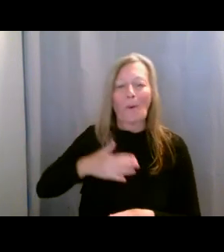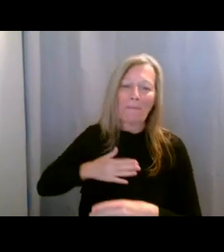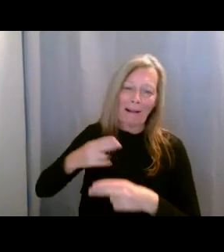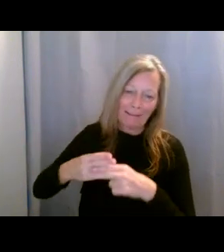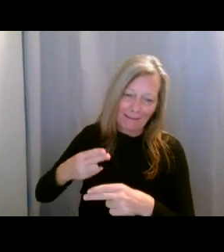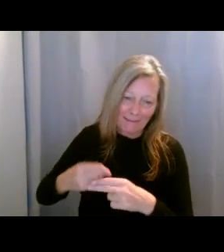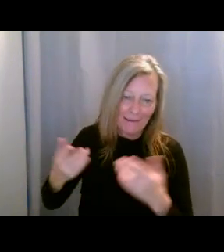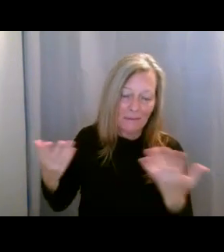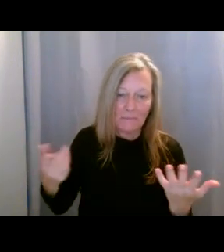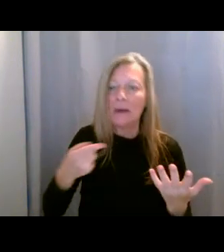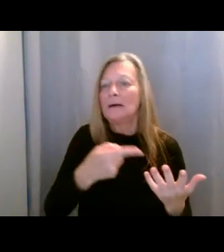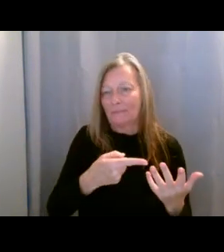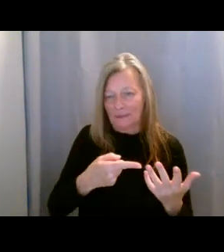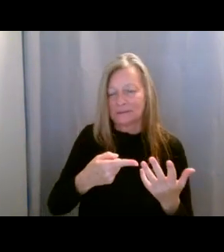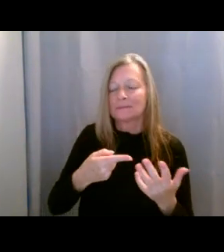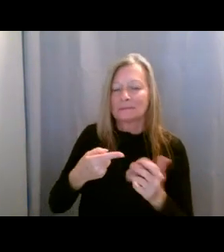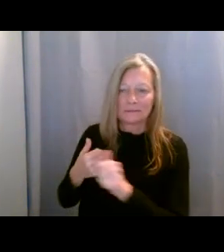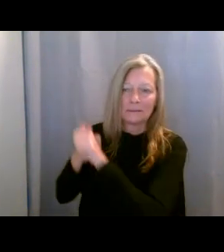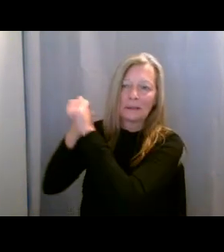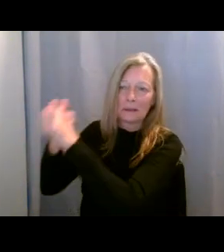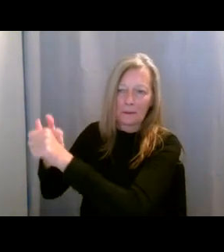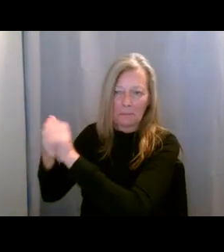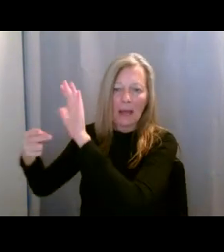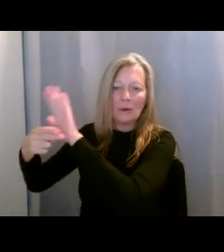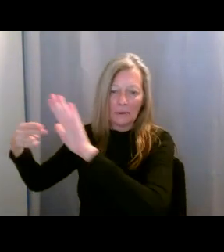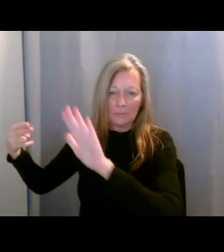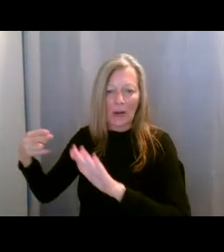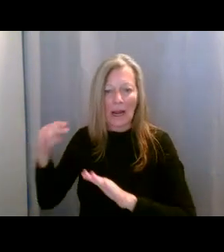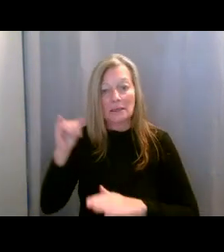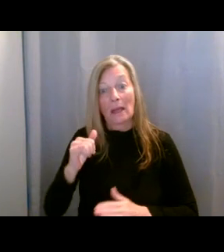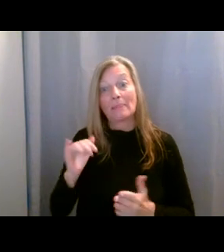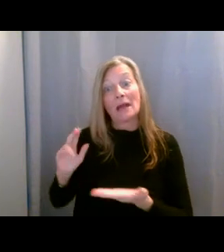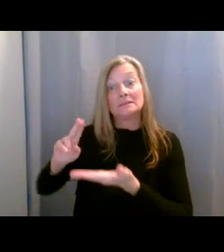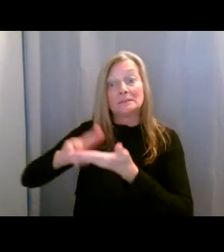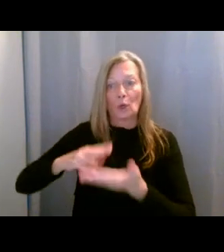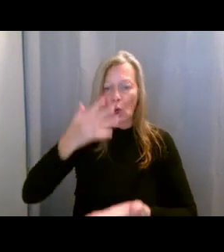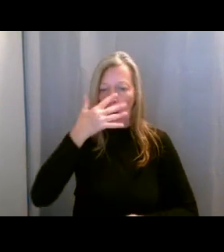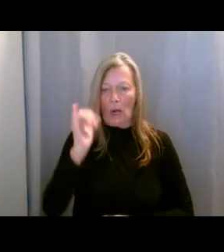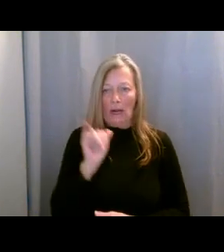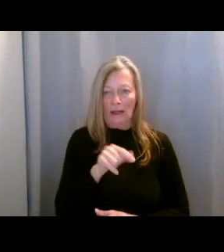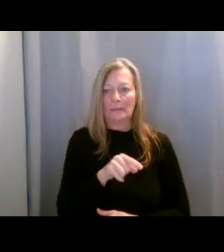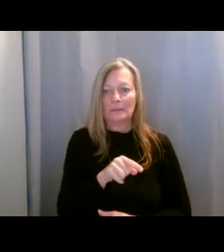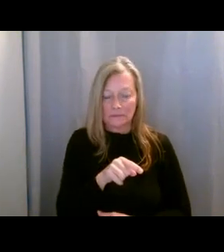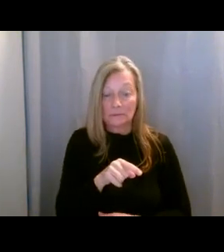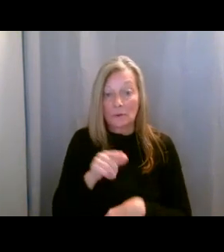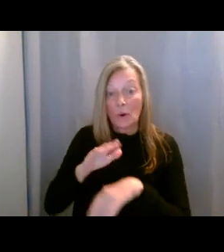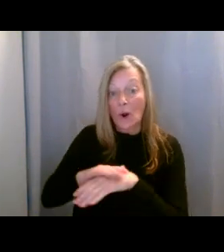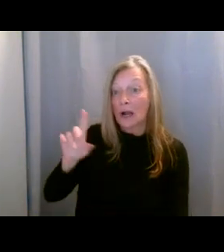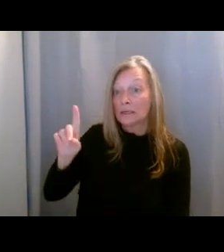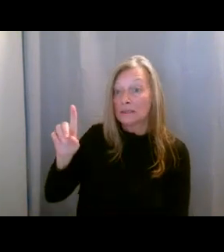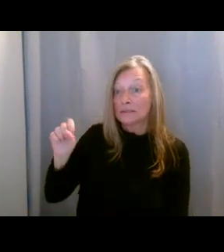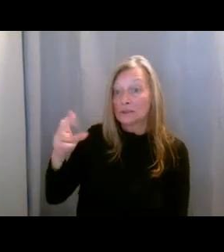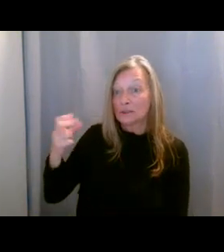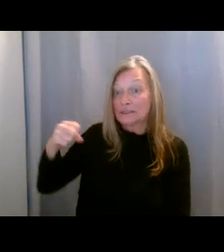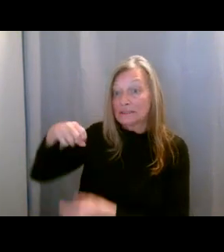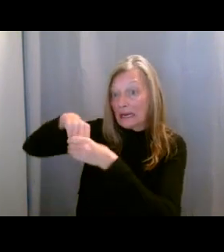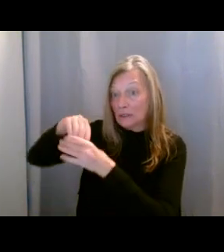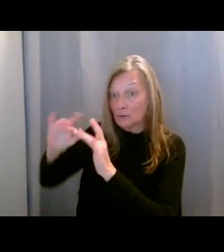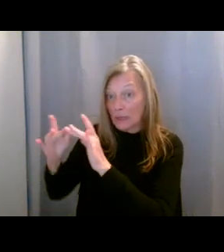is brand compliant. This is how your signatures look. And on the Dishes intranet and on the HHS connection,